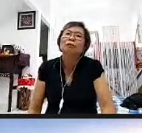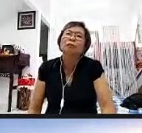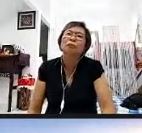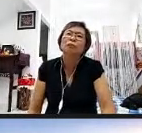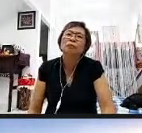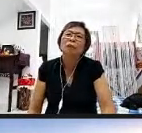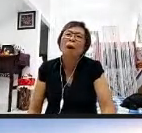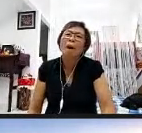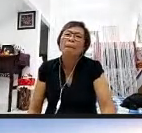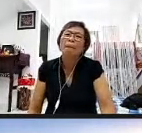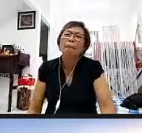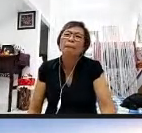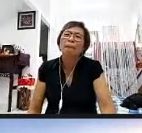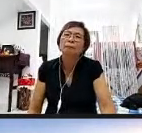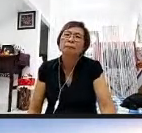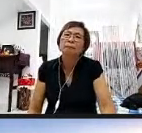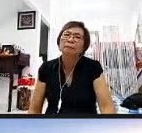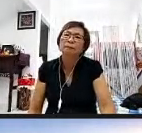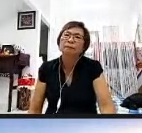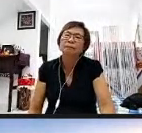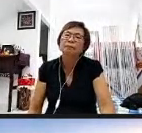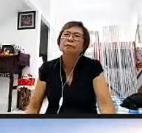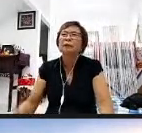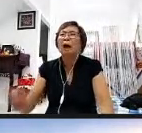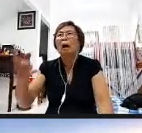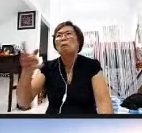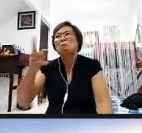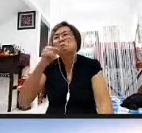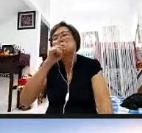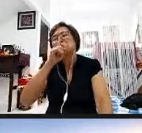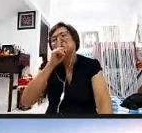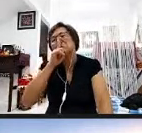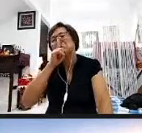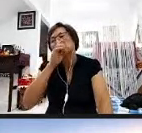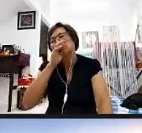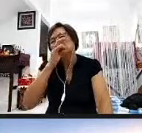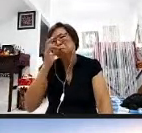Then there was this unspoken grief